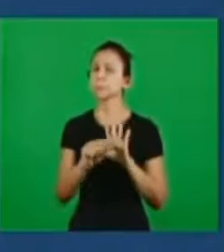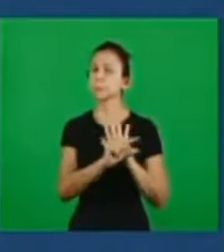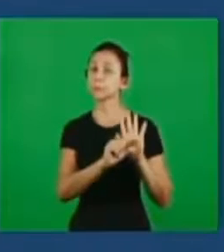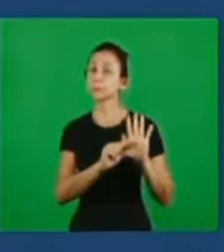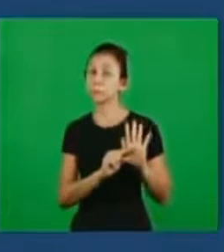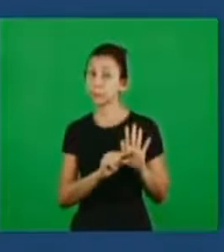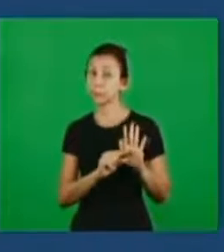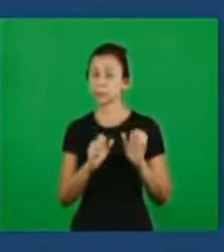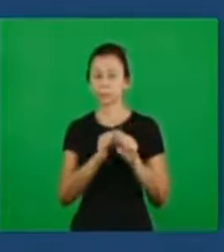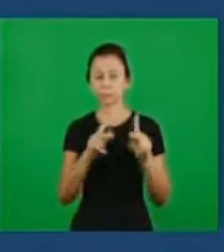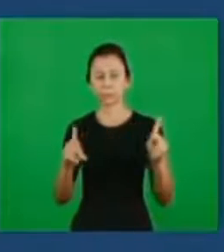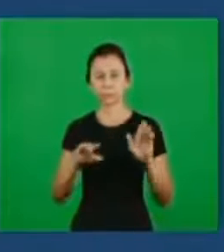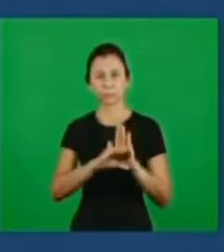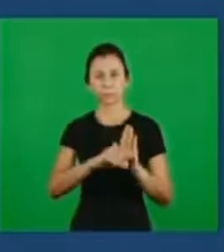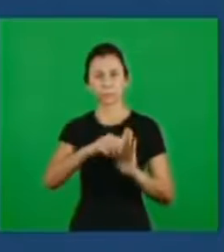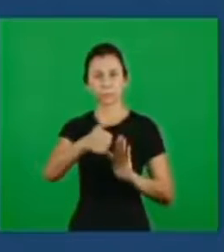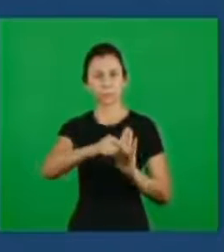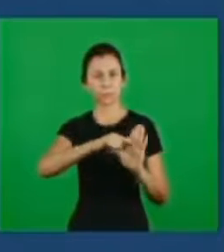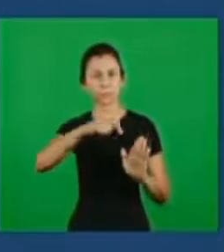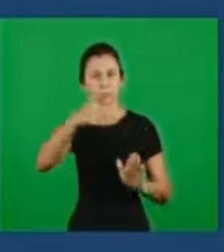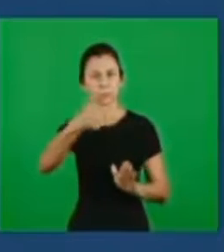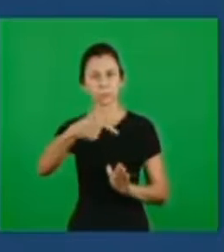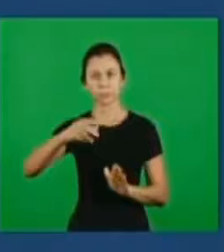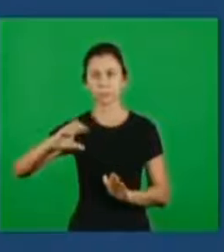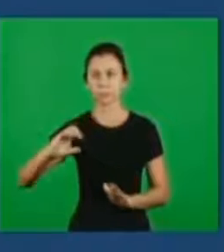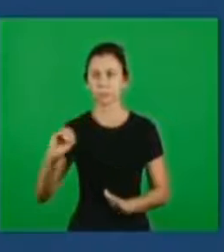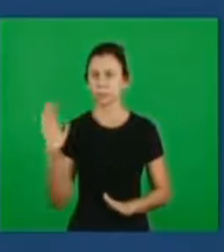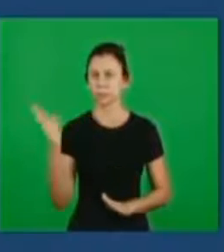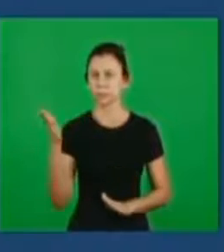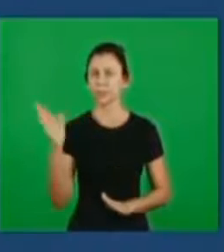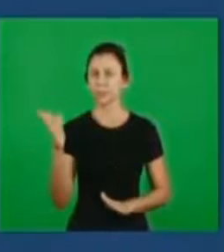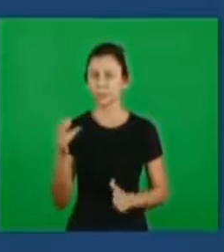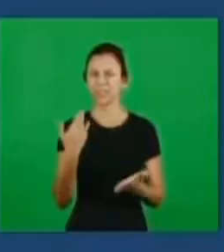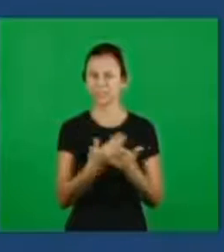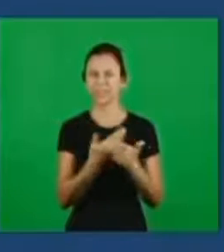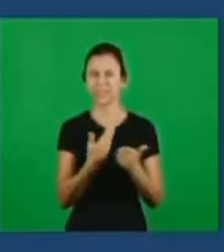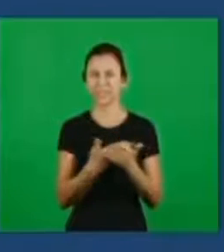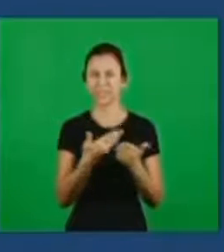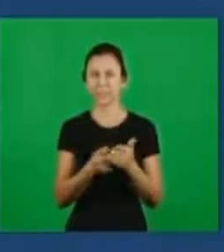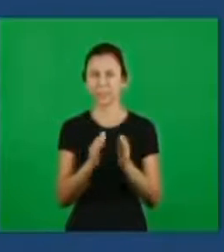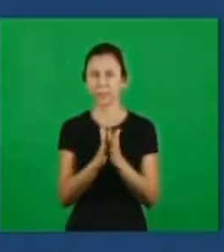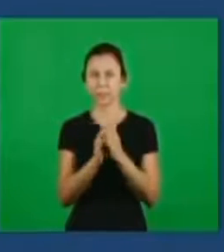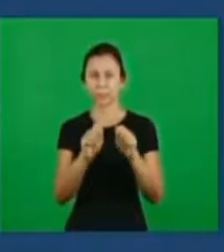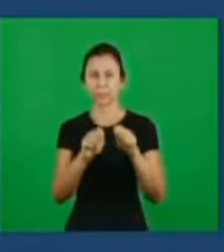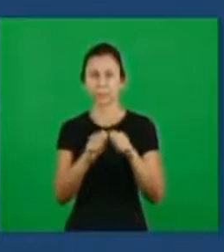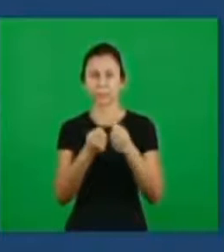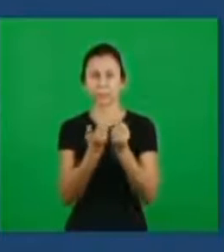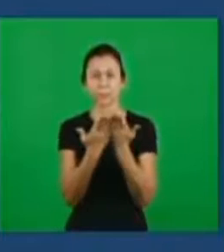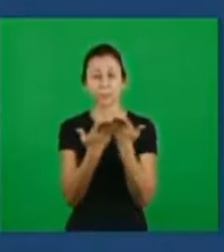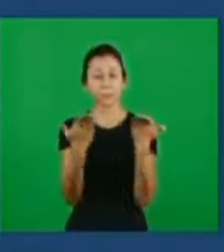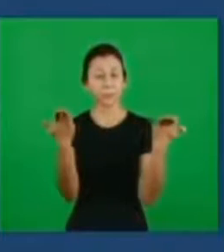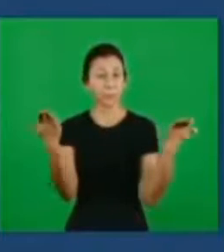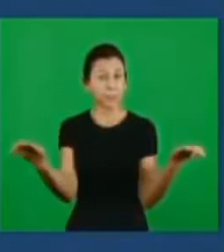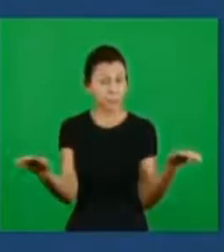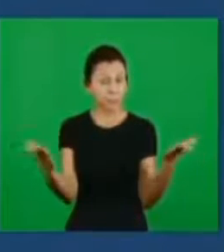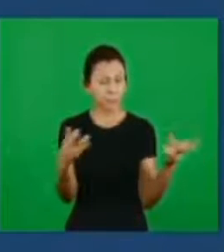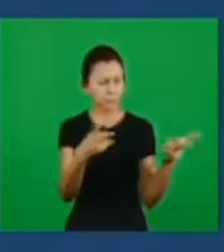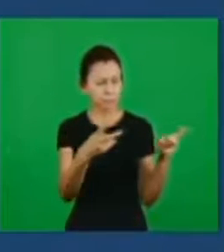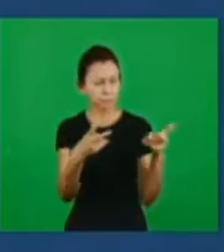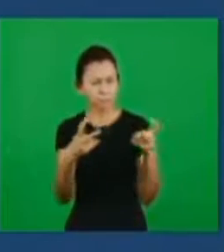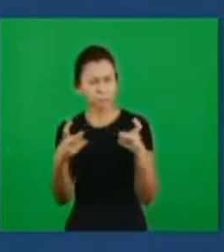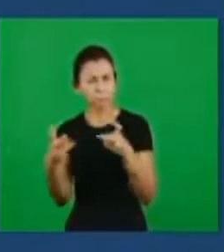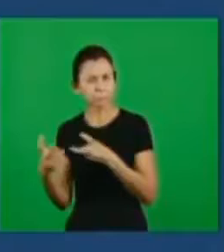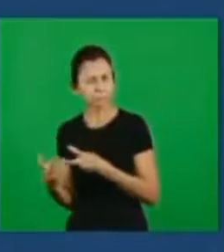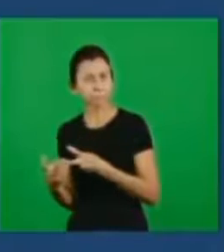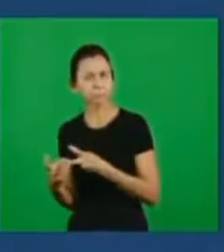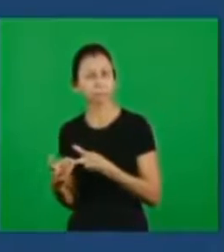identify in a verse in the book of Revelation chapter 1, verse 20. I'm sure the brethren have already the Bible open,